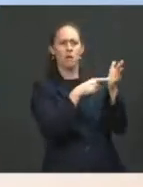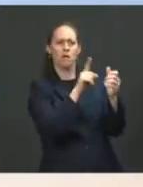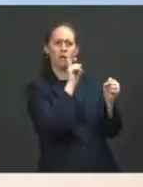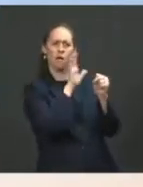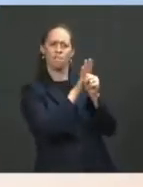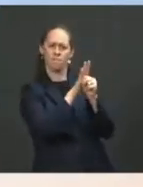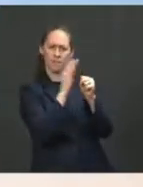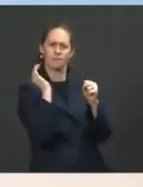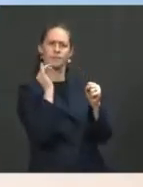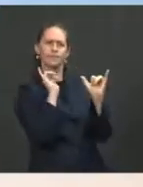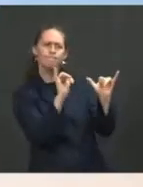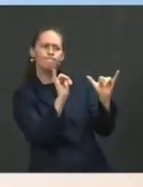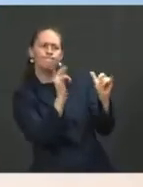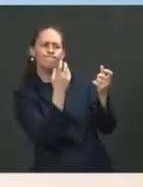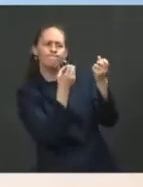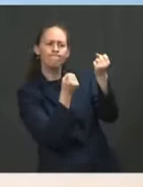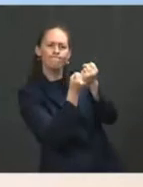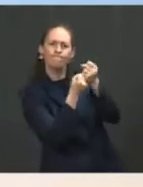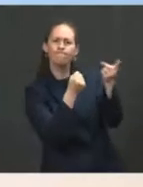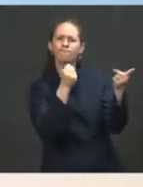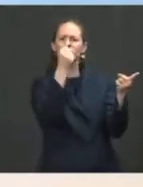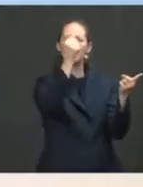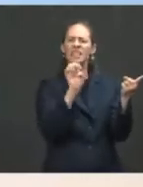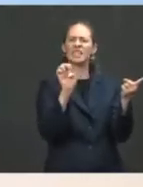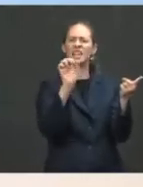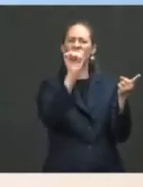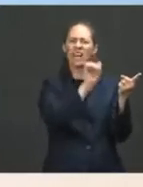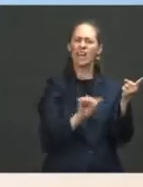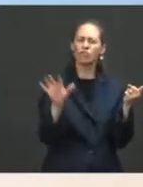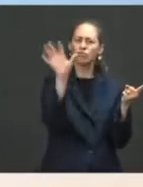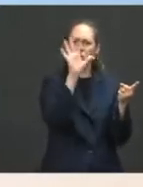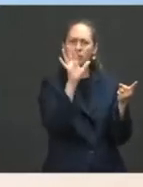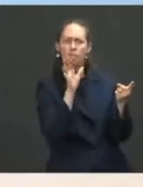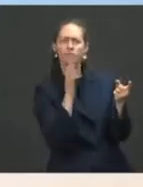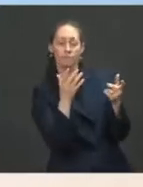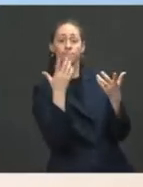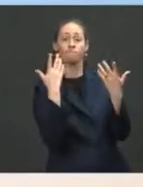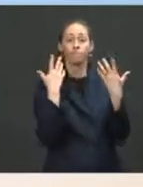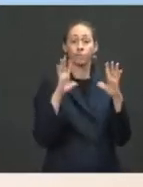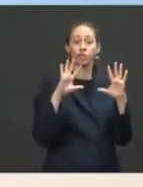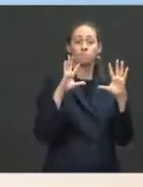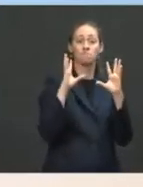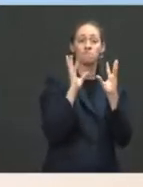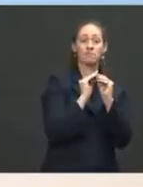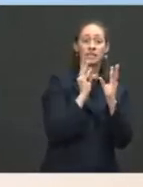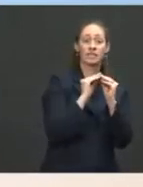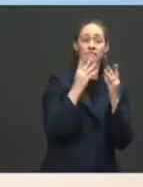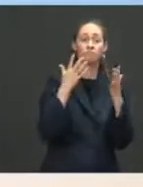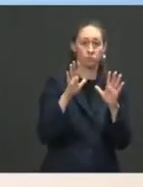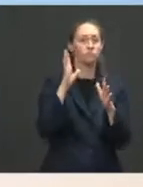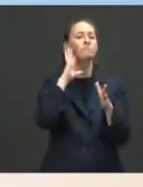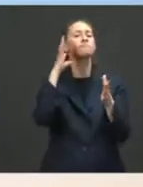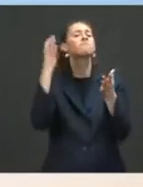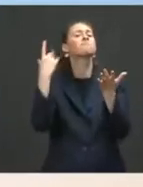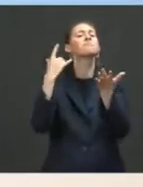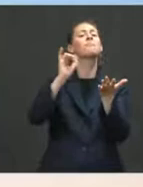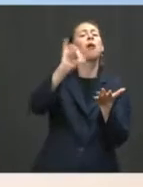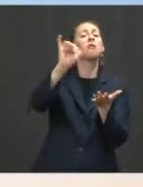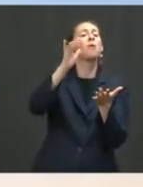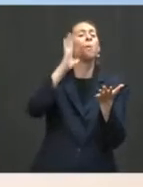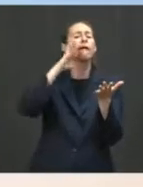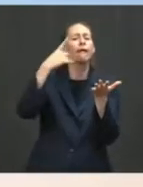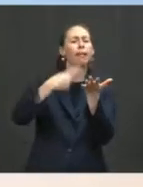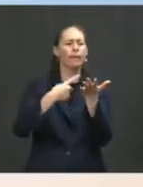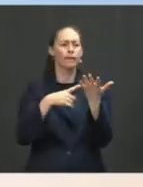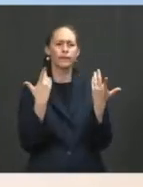strategic partnership. Following their bilateral meeting, they announced agreements on COVID-19 and preparing for the next pandemic, climate change,